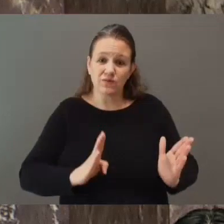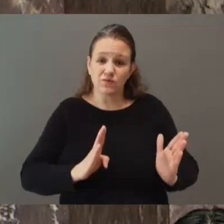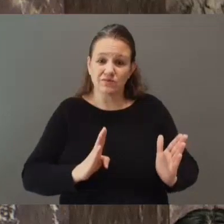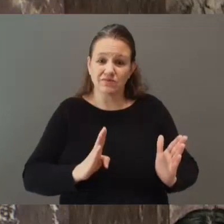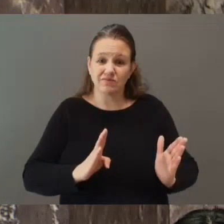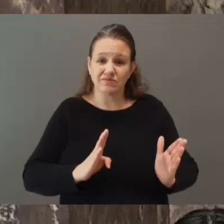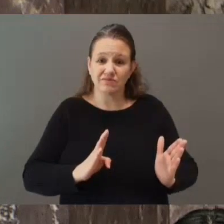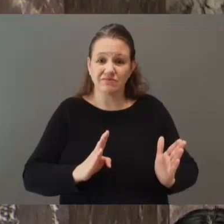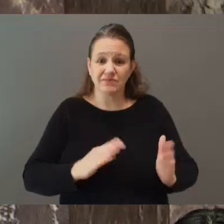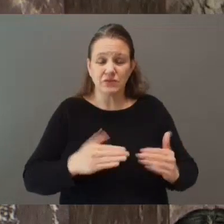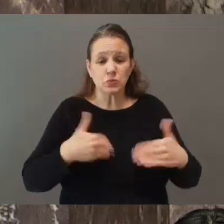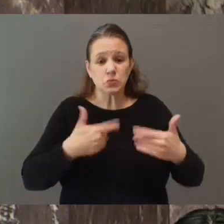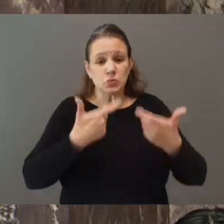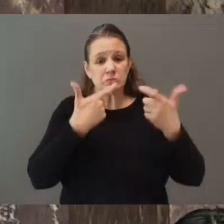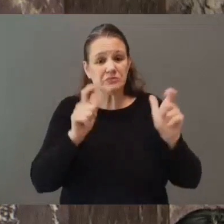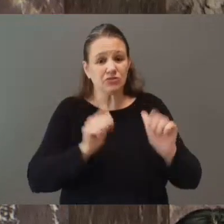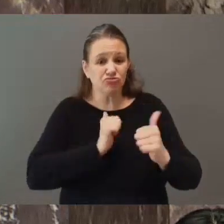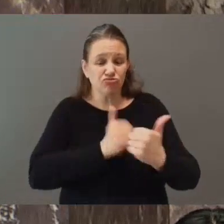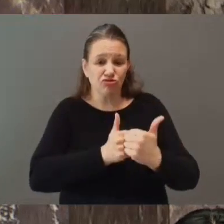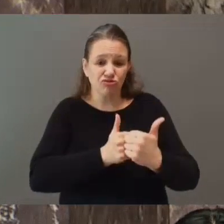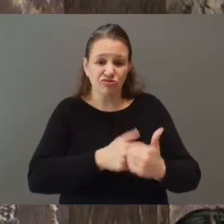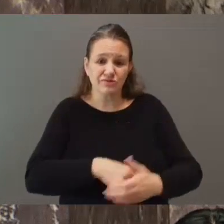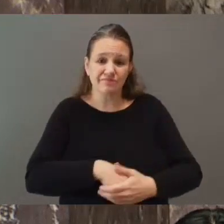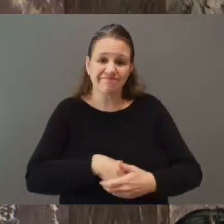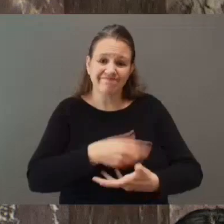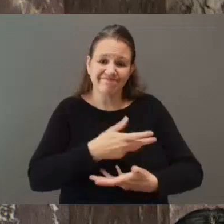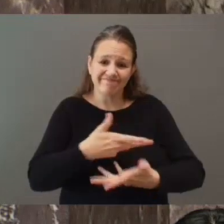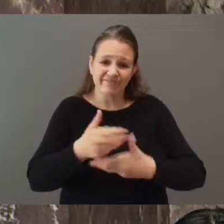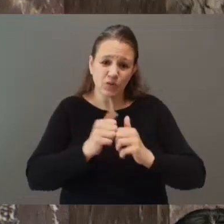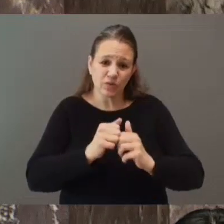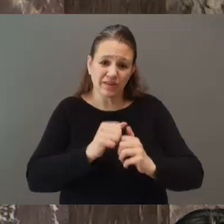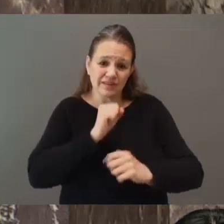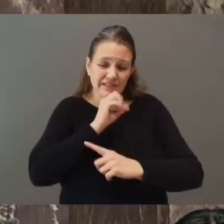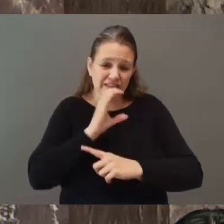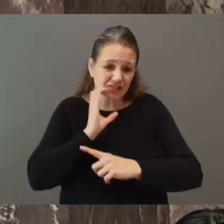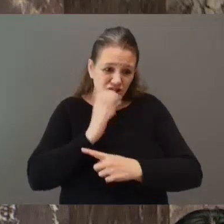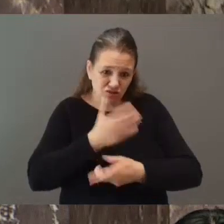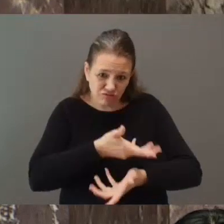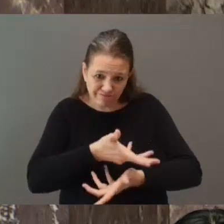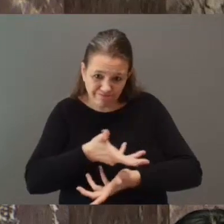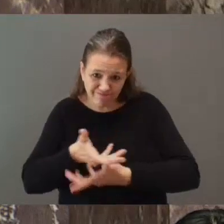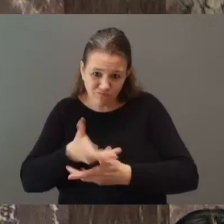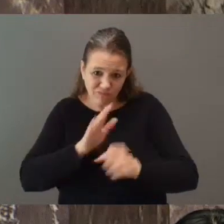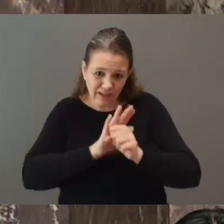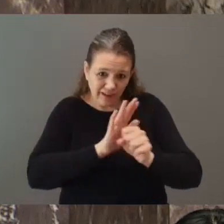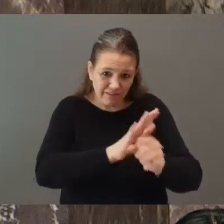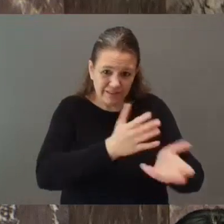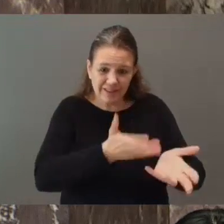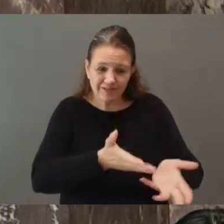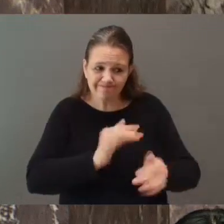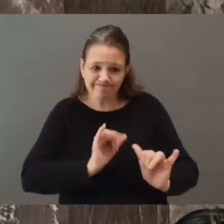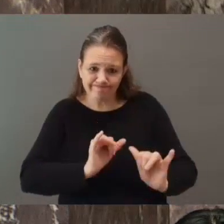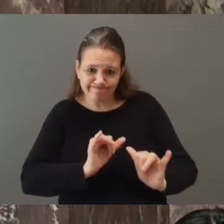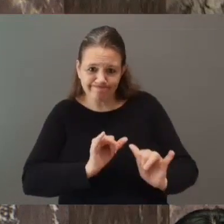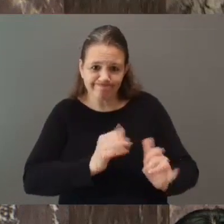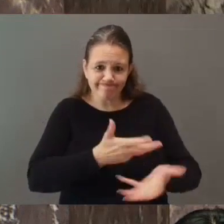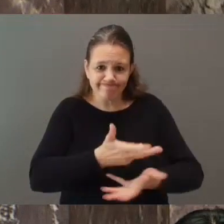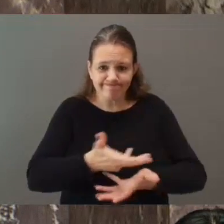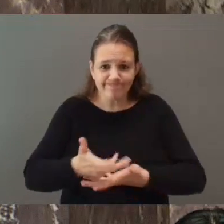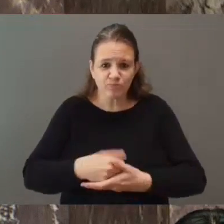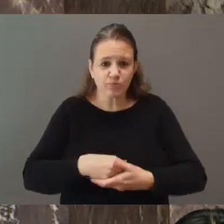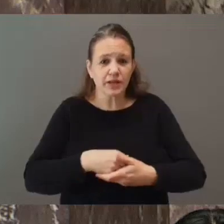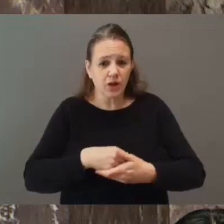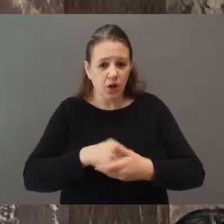to the seniors advocate or different seniors organizations, Honourable Speaker. That's why we have the largest investment in affordable housing